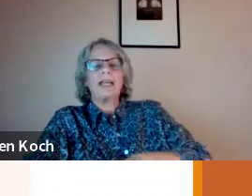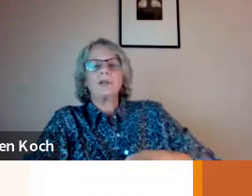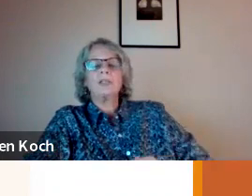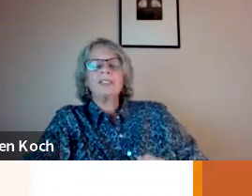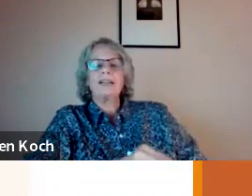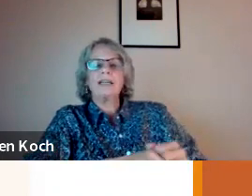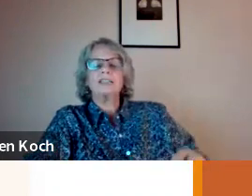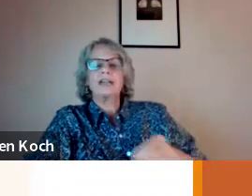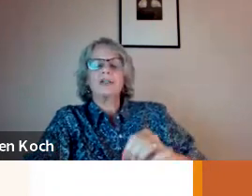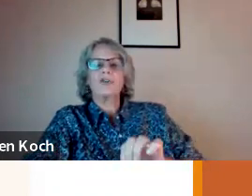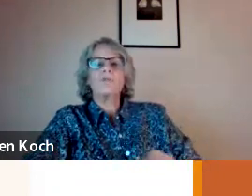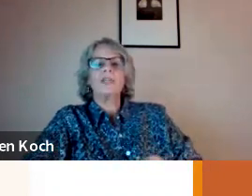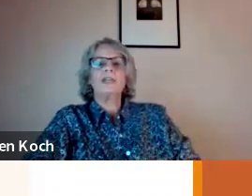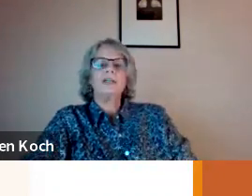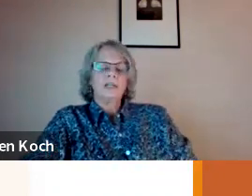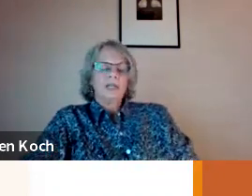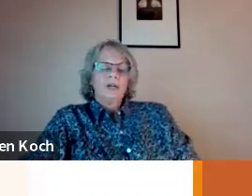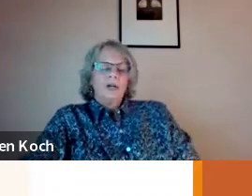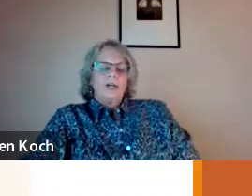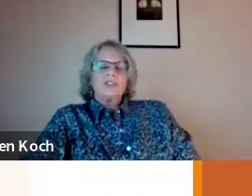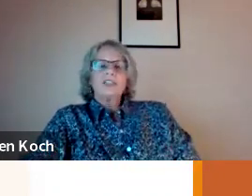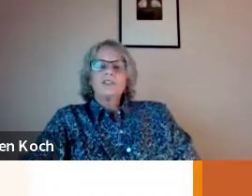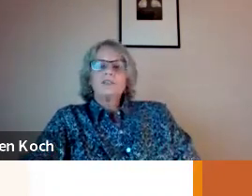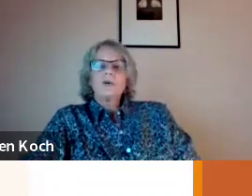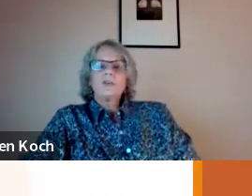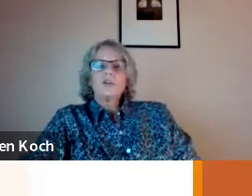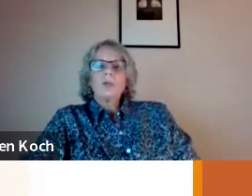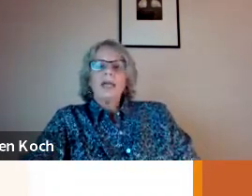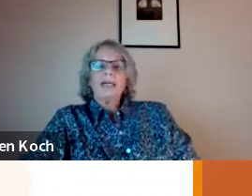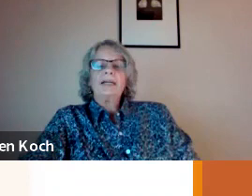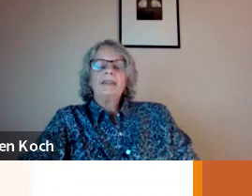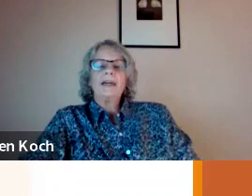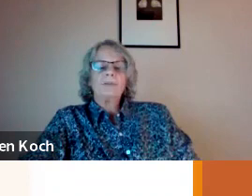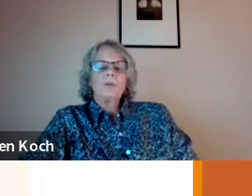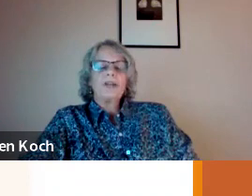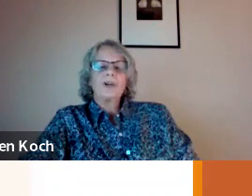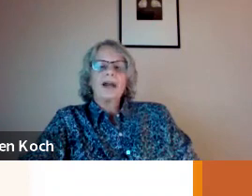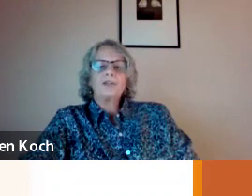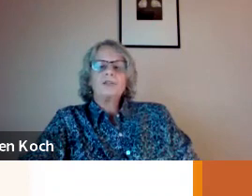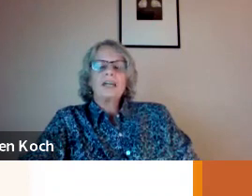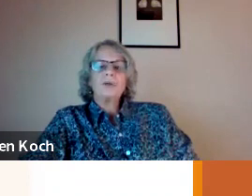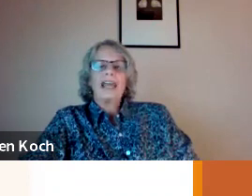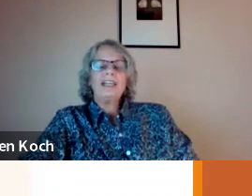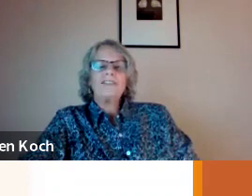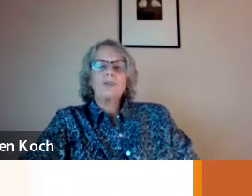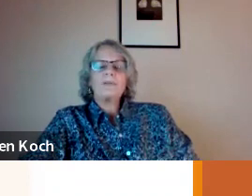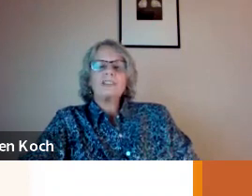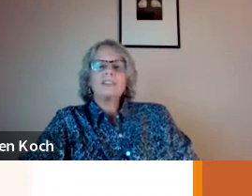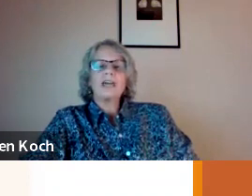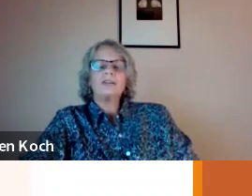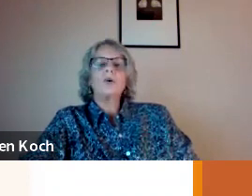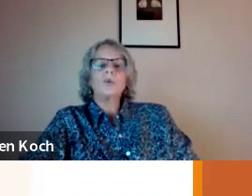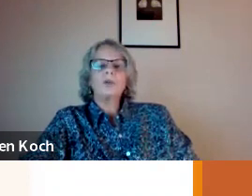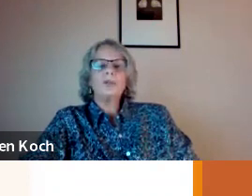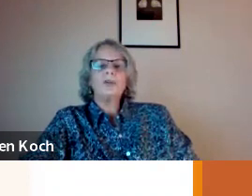about a week later telling us, letters from the solicitor for the AAA, that we were never ever to step on any of their